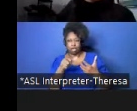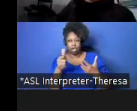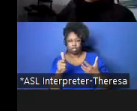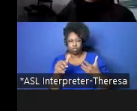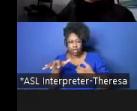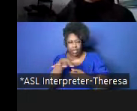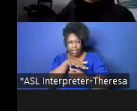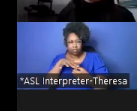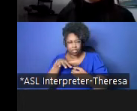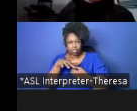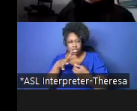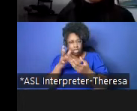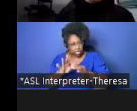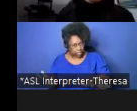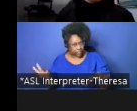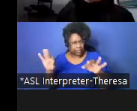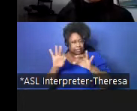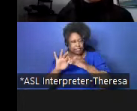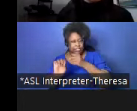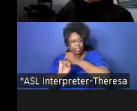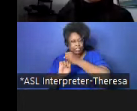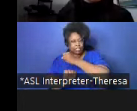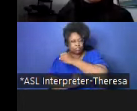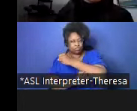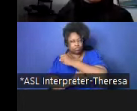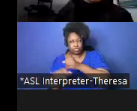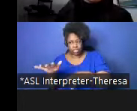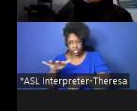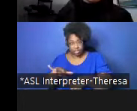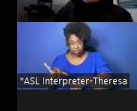infrastructure areas, with those types of approaches.